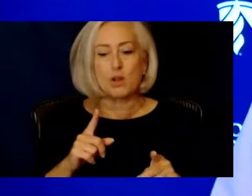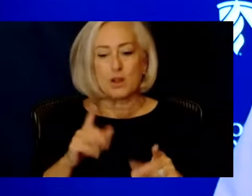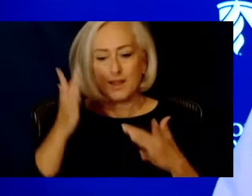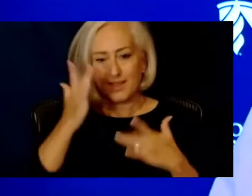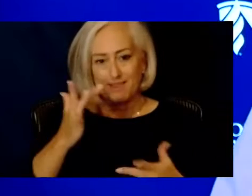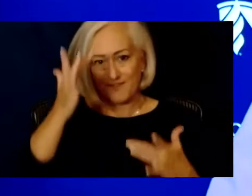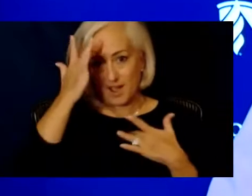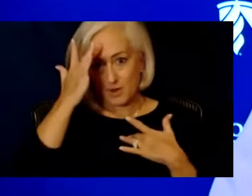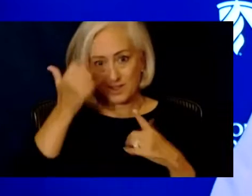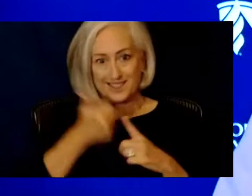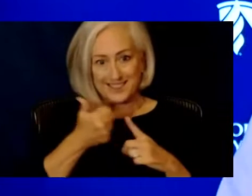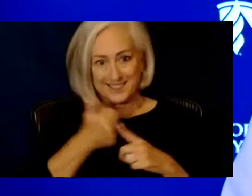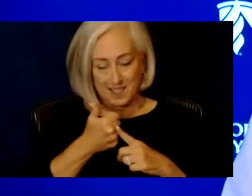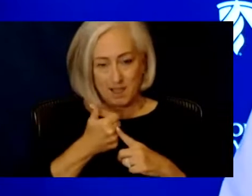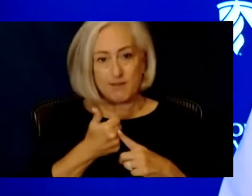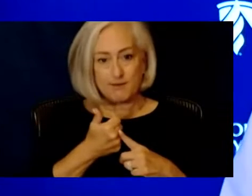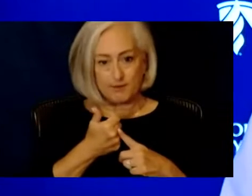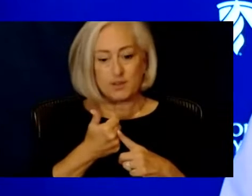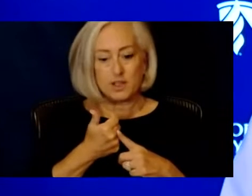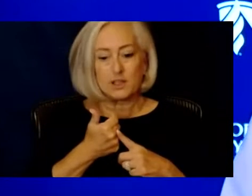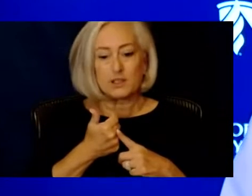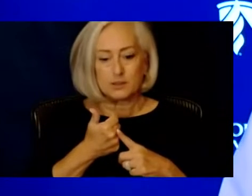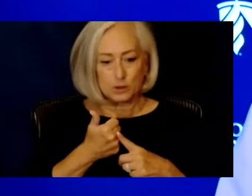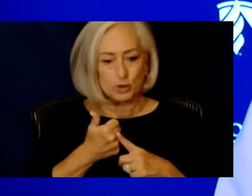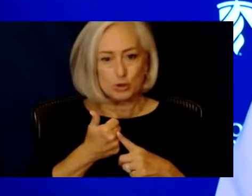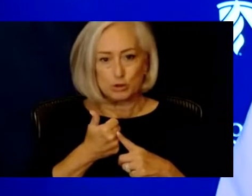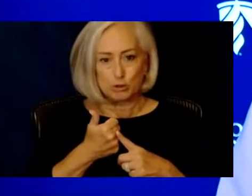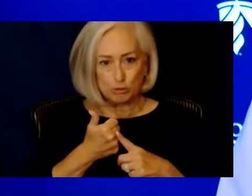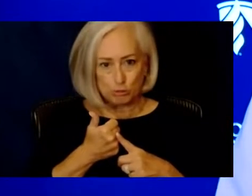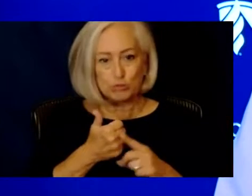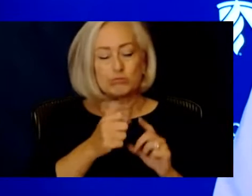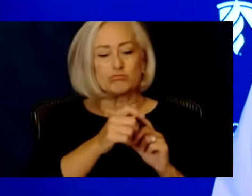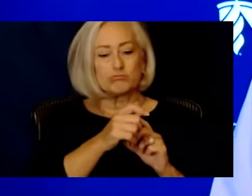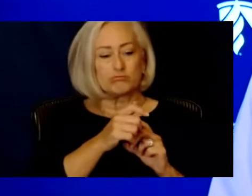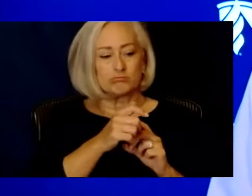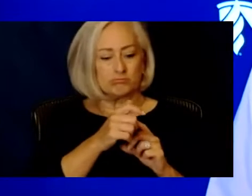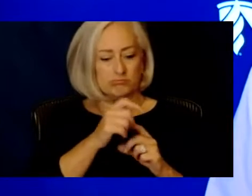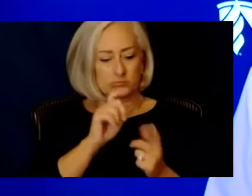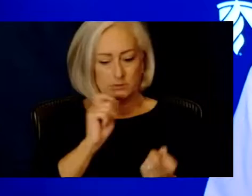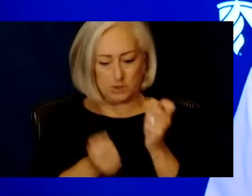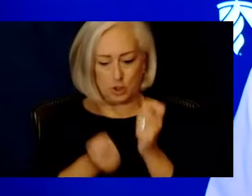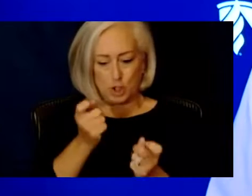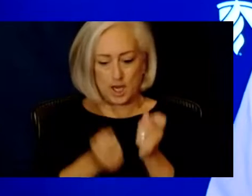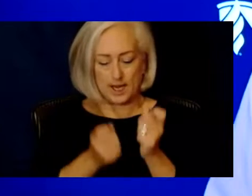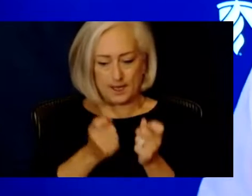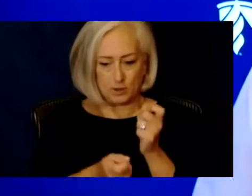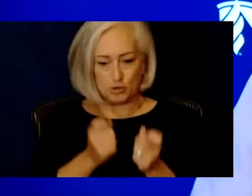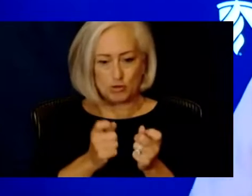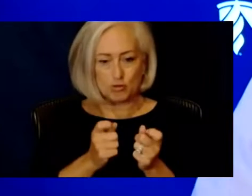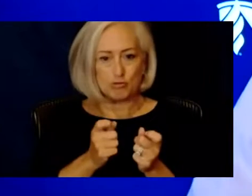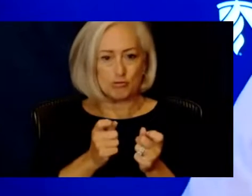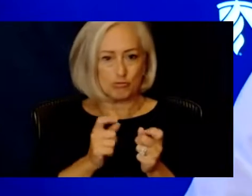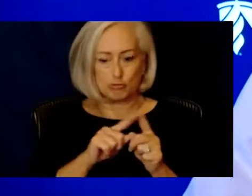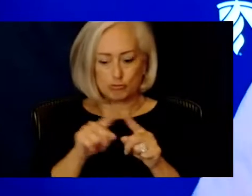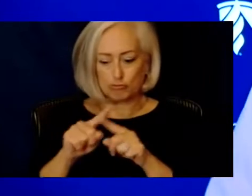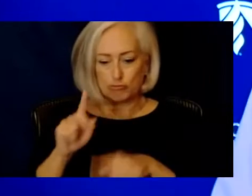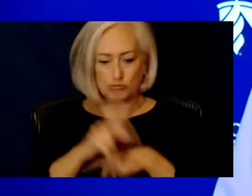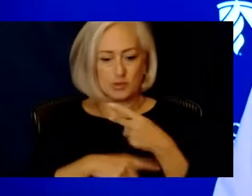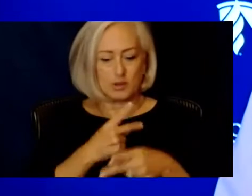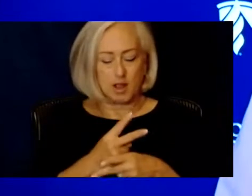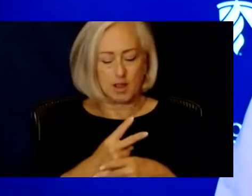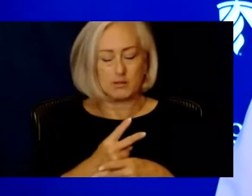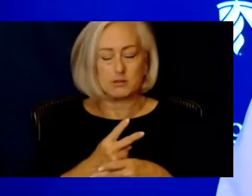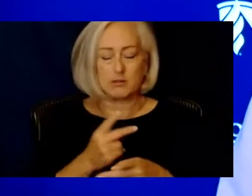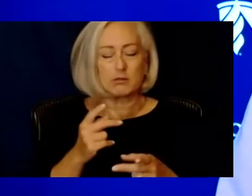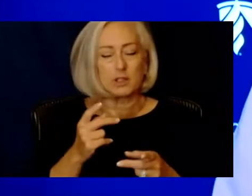out, for any one variant to be selected out. So I think we're in for a long road as far as watching and monitoring